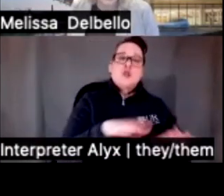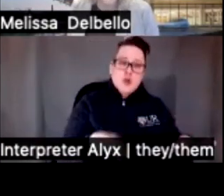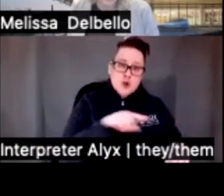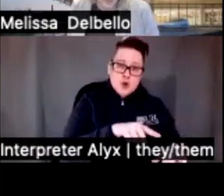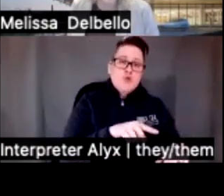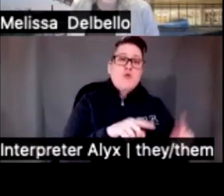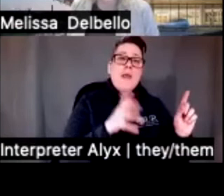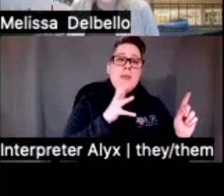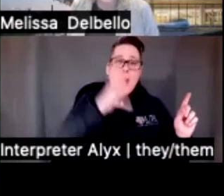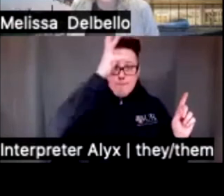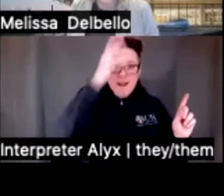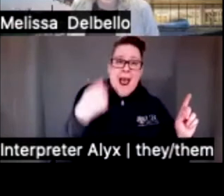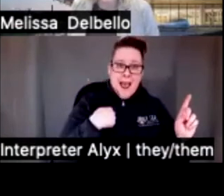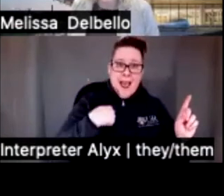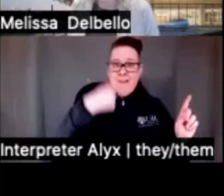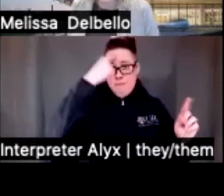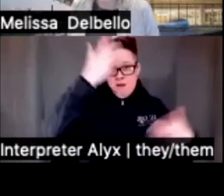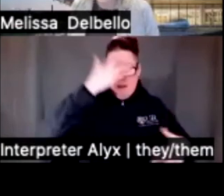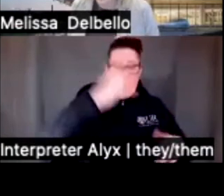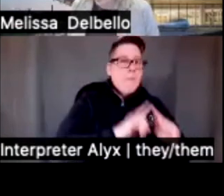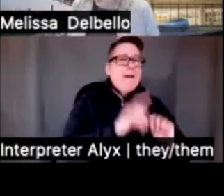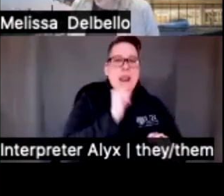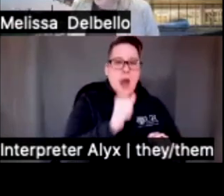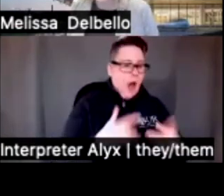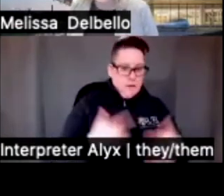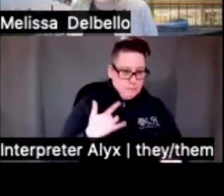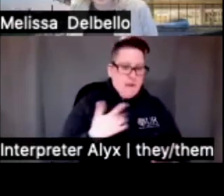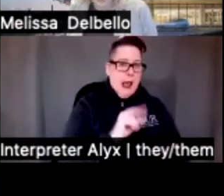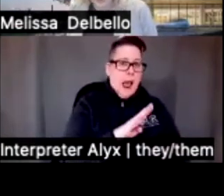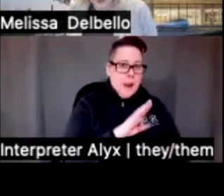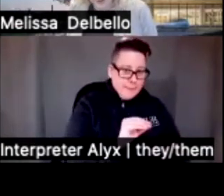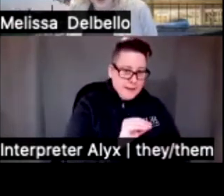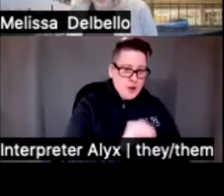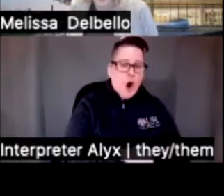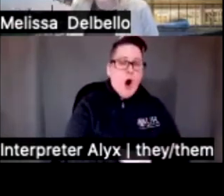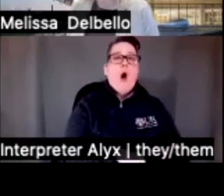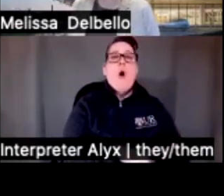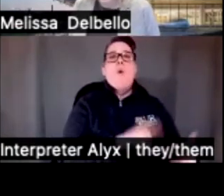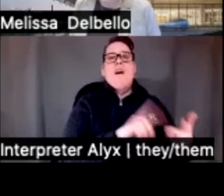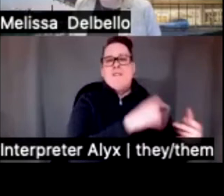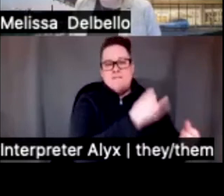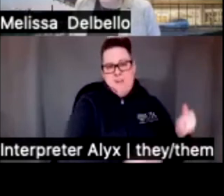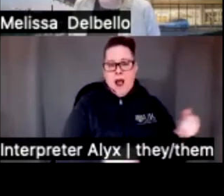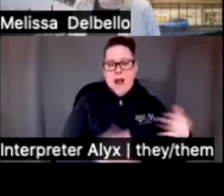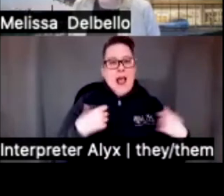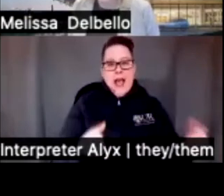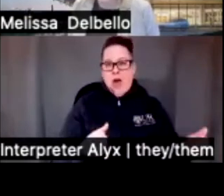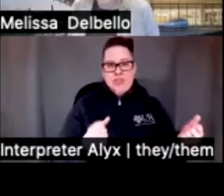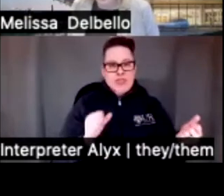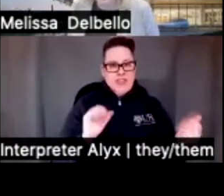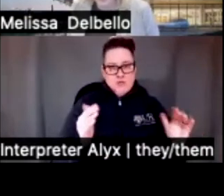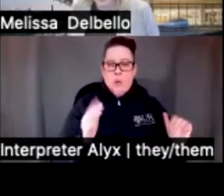psychopathology, non-bipolar psychopathology, the NBO group, and then healthy controls who had no